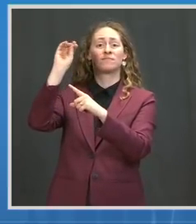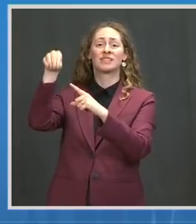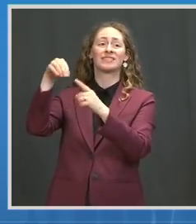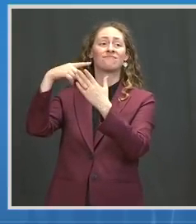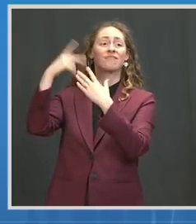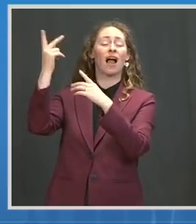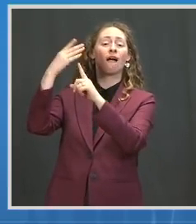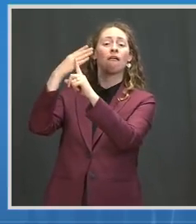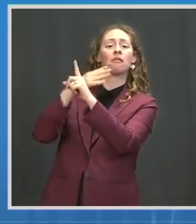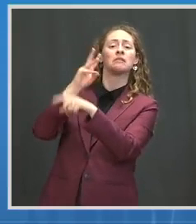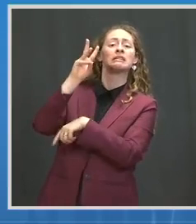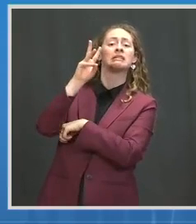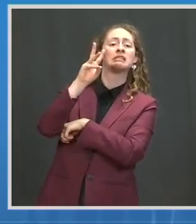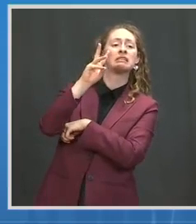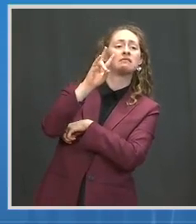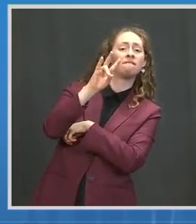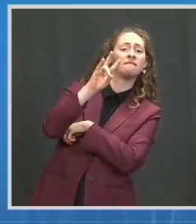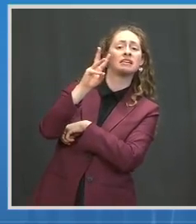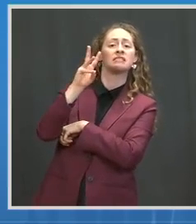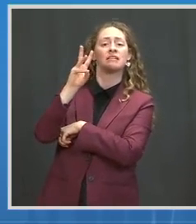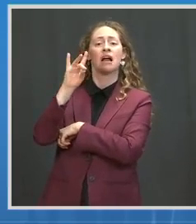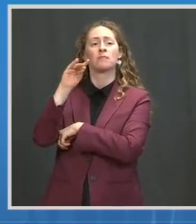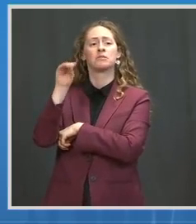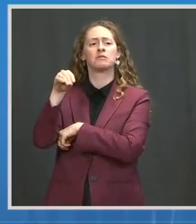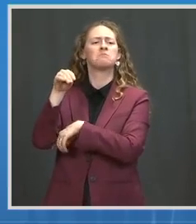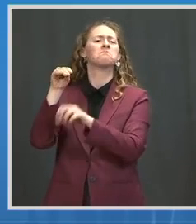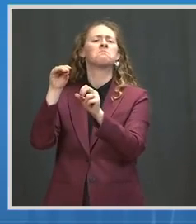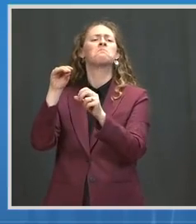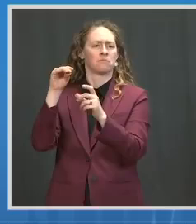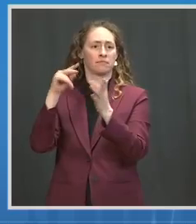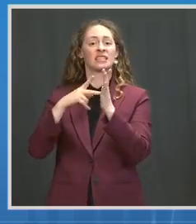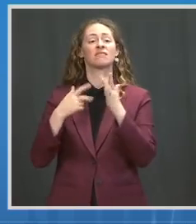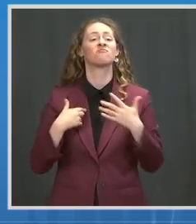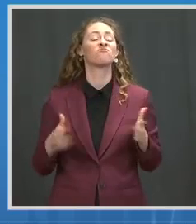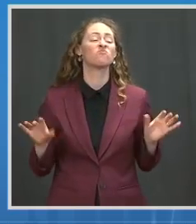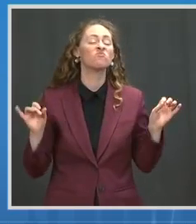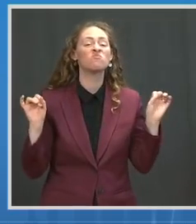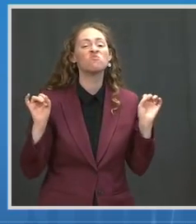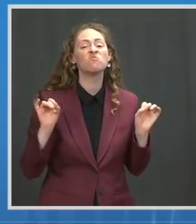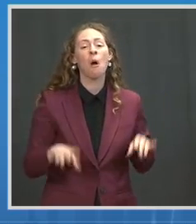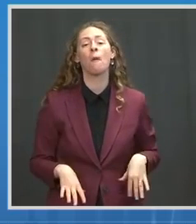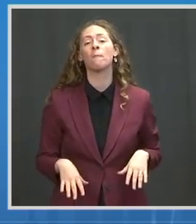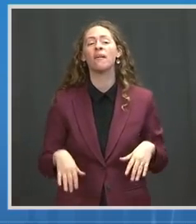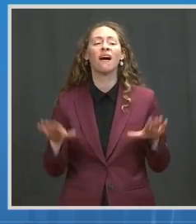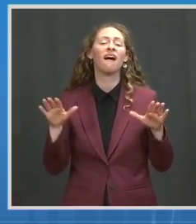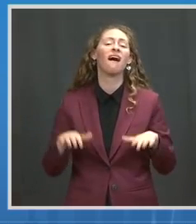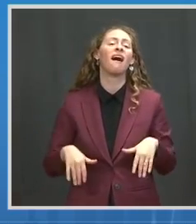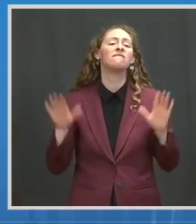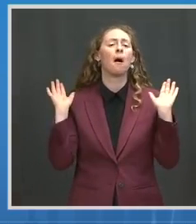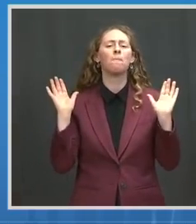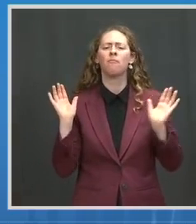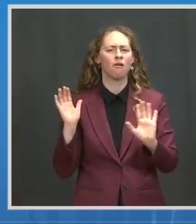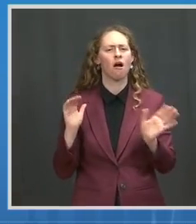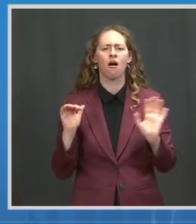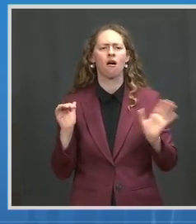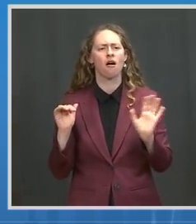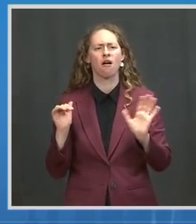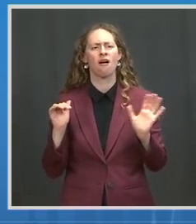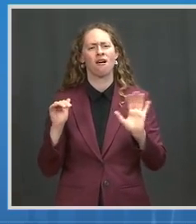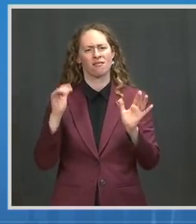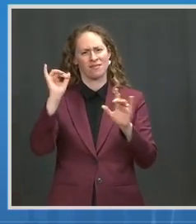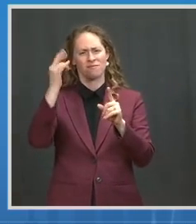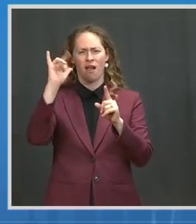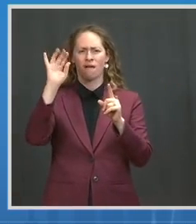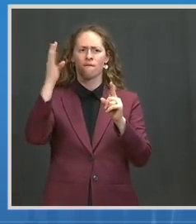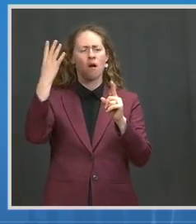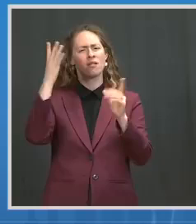get people vaccinated. We have always held that July 4th is not the end of it. We want to reach 70% of